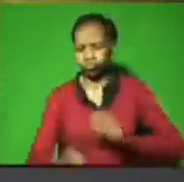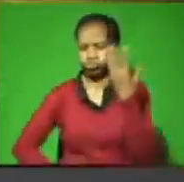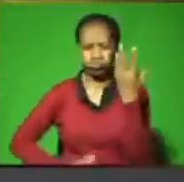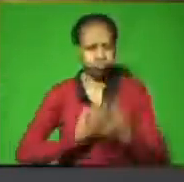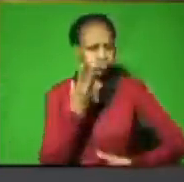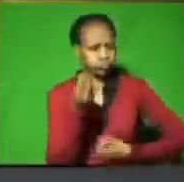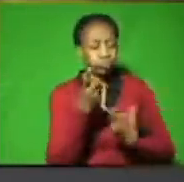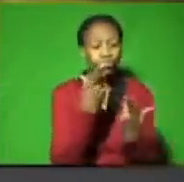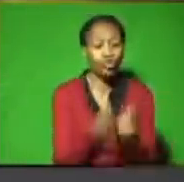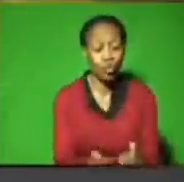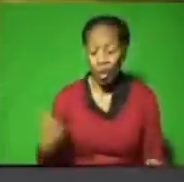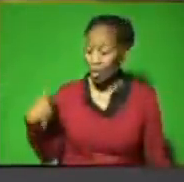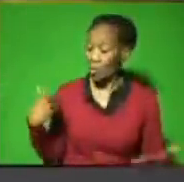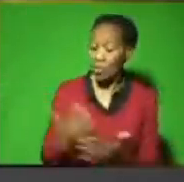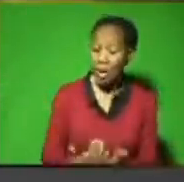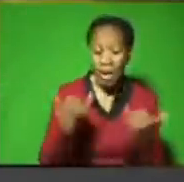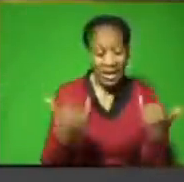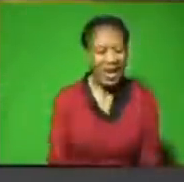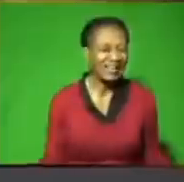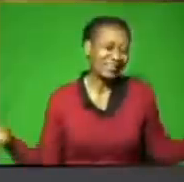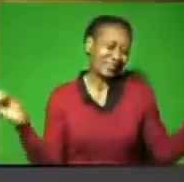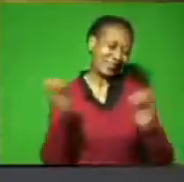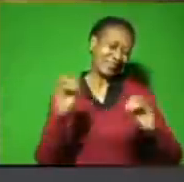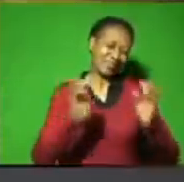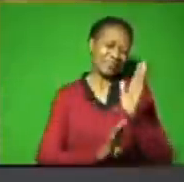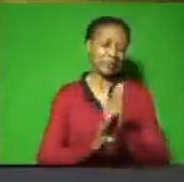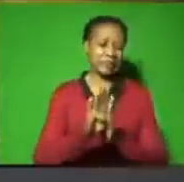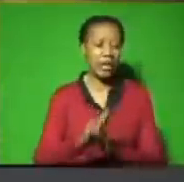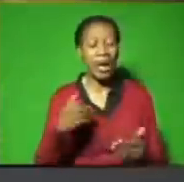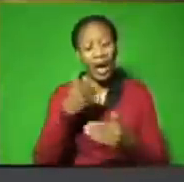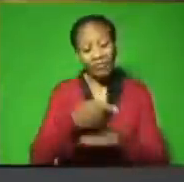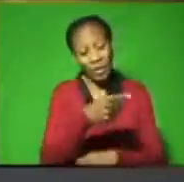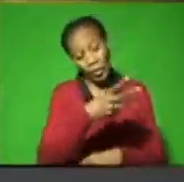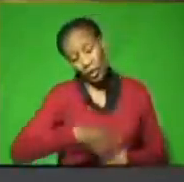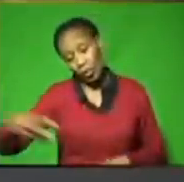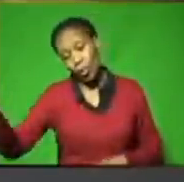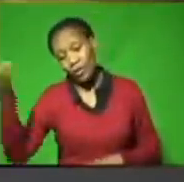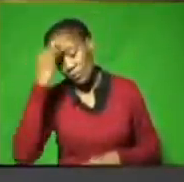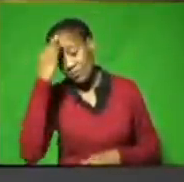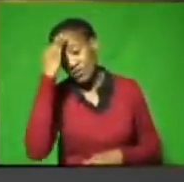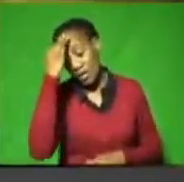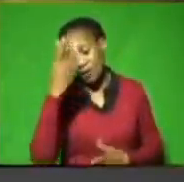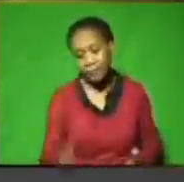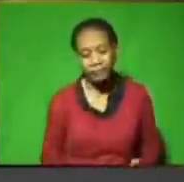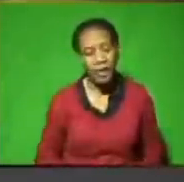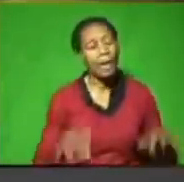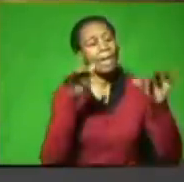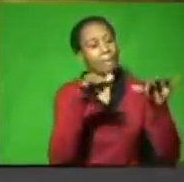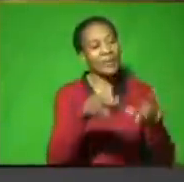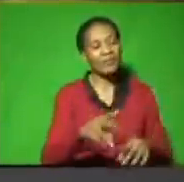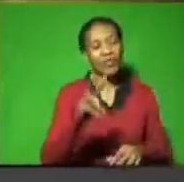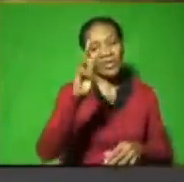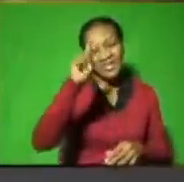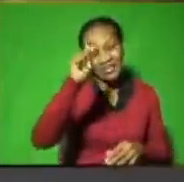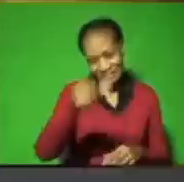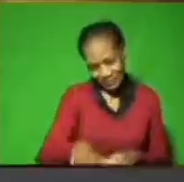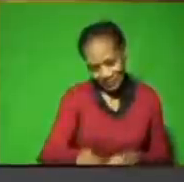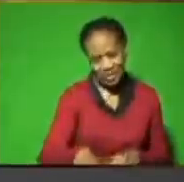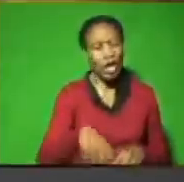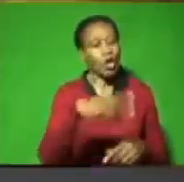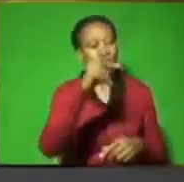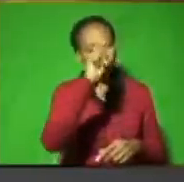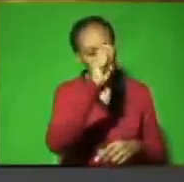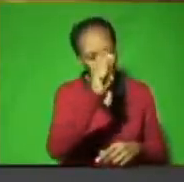themselves. Today, nothing has improved since you left Mafike. The people of Matlosana,